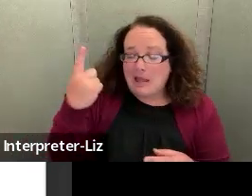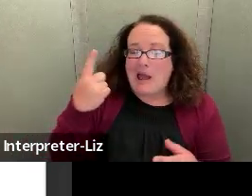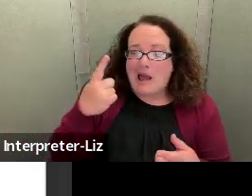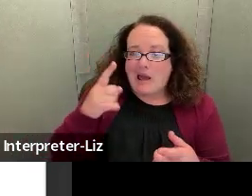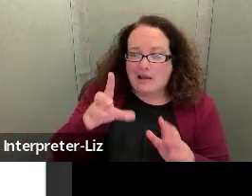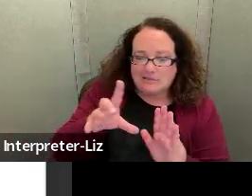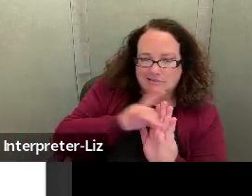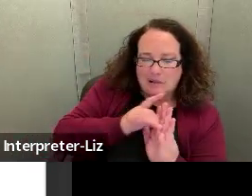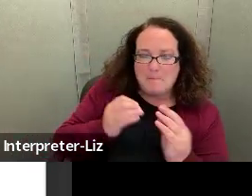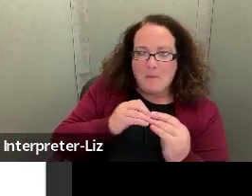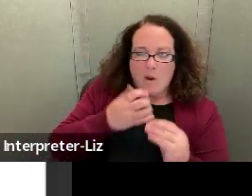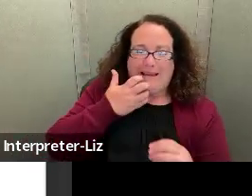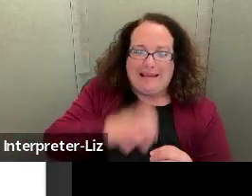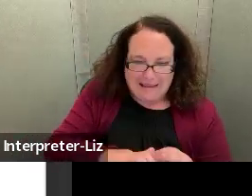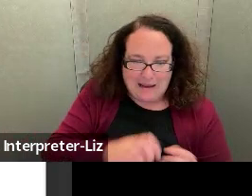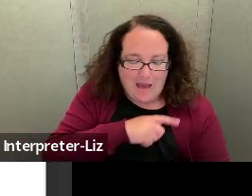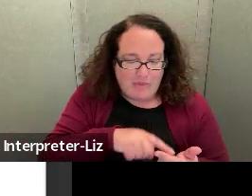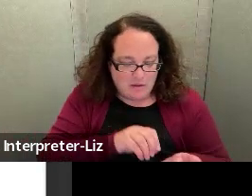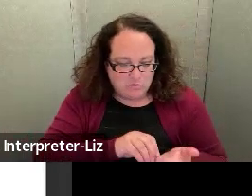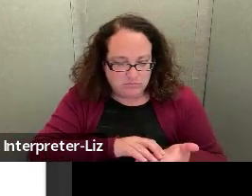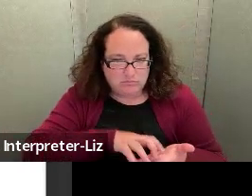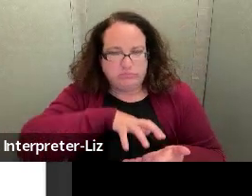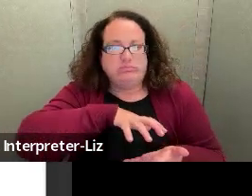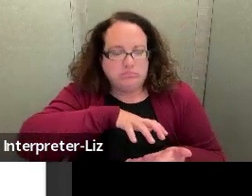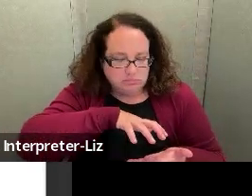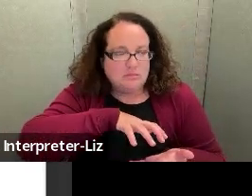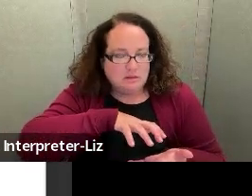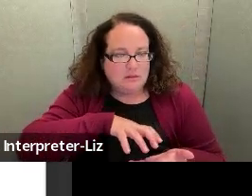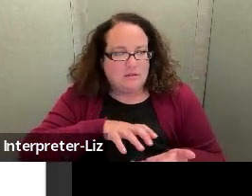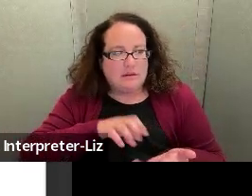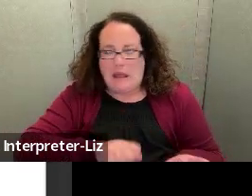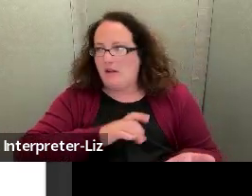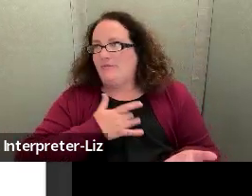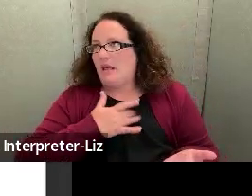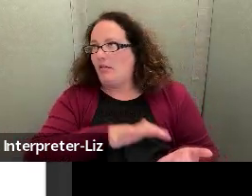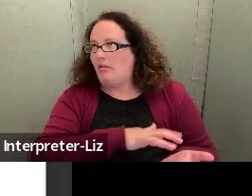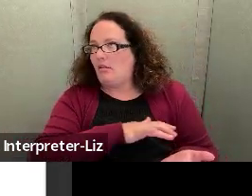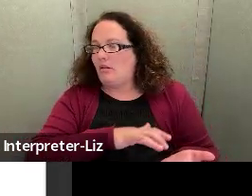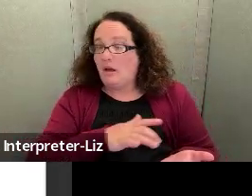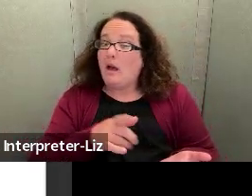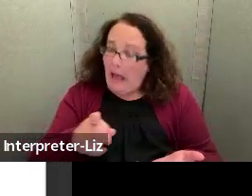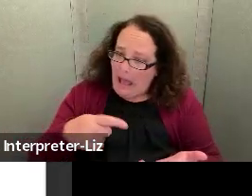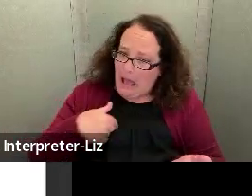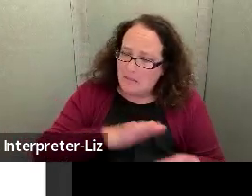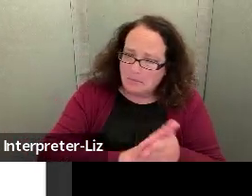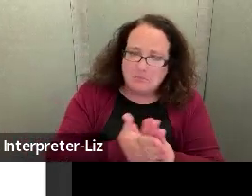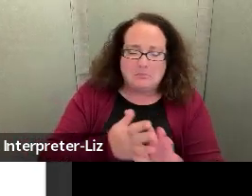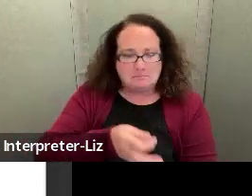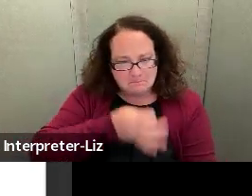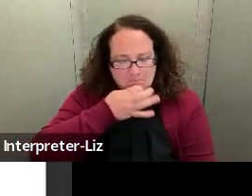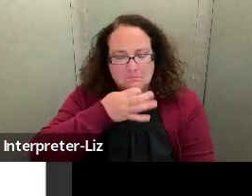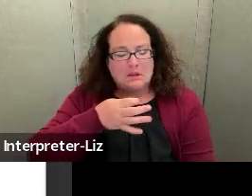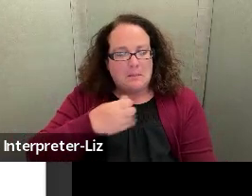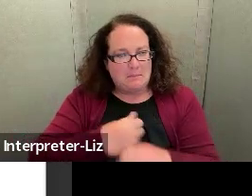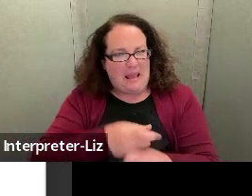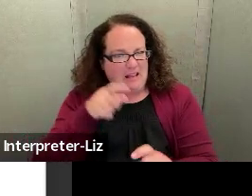up and turns it into a tactile image. And I got to be pretty good at making these things on these they're notebook